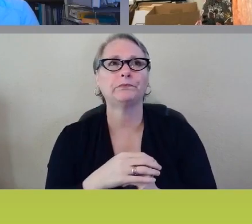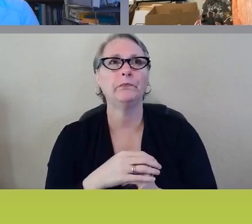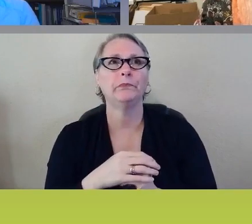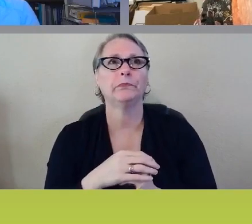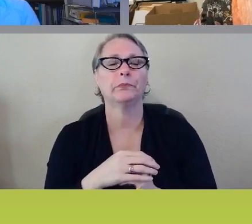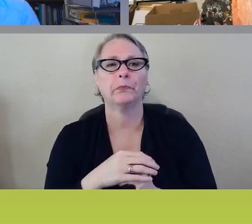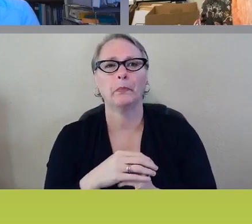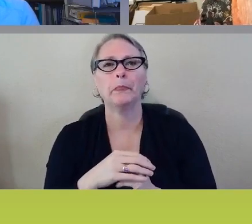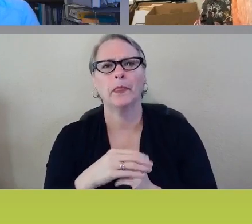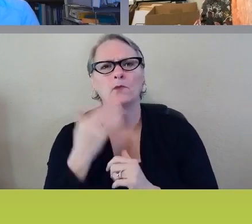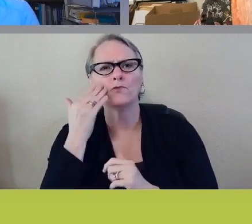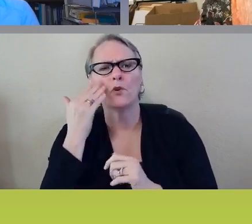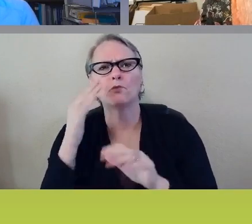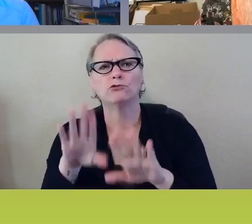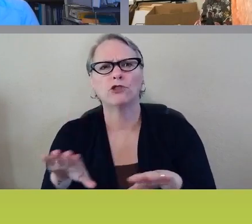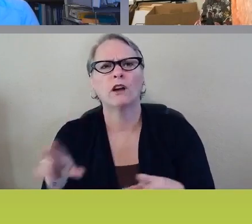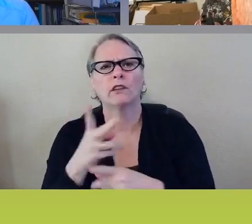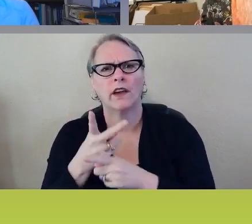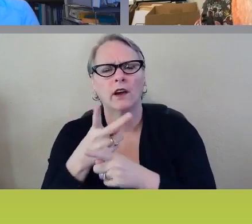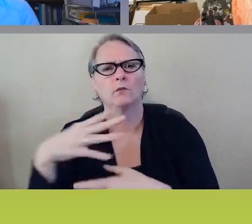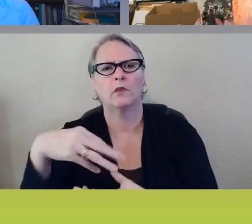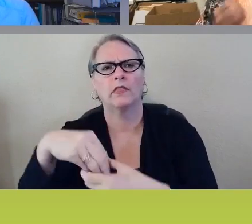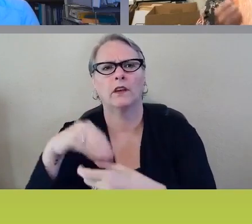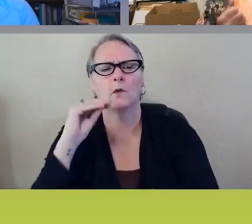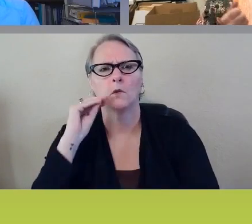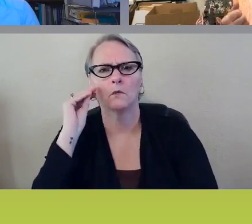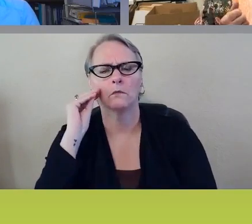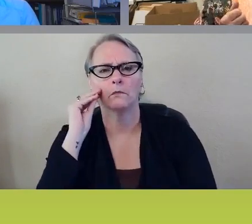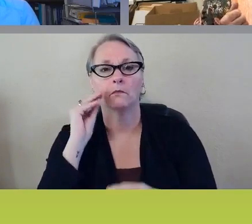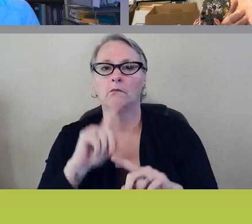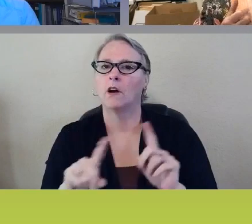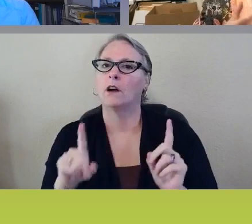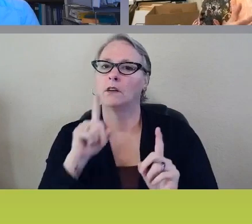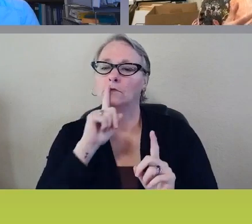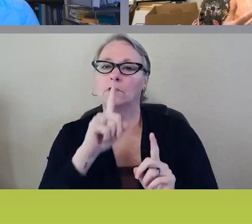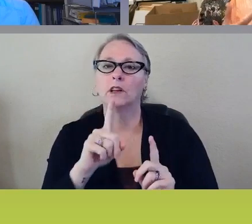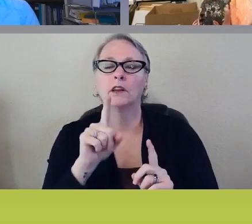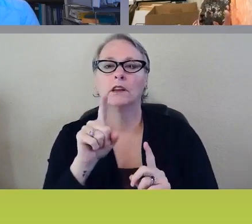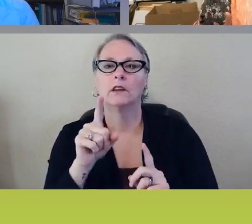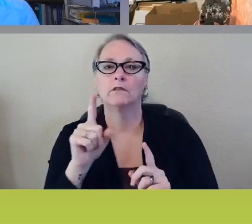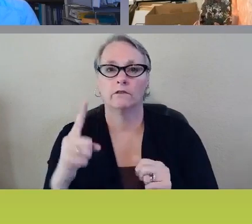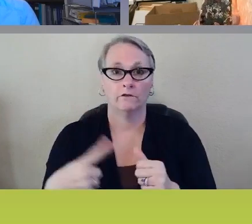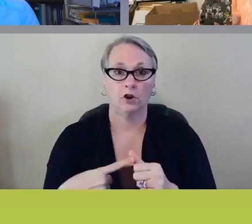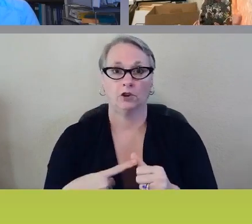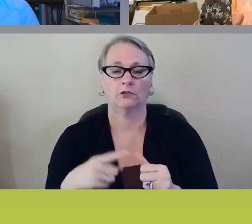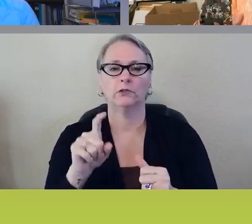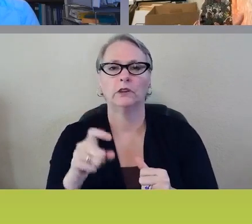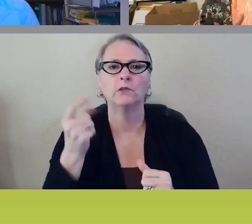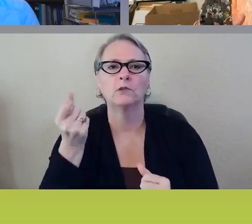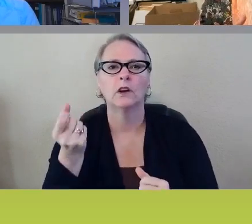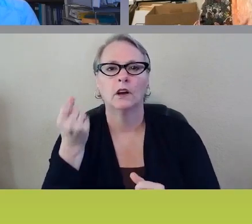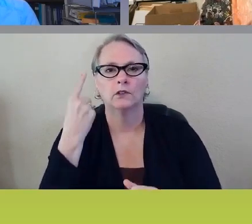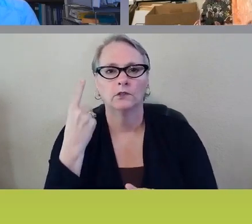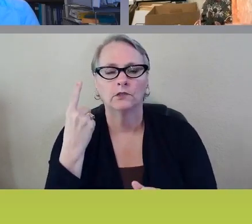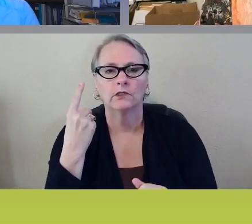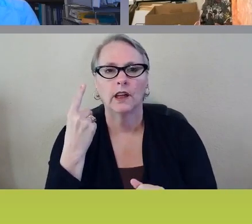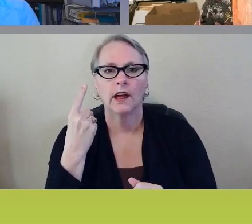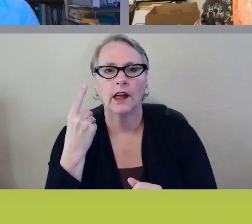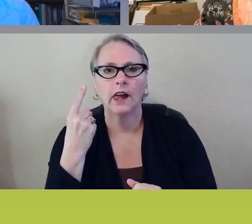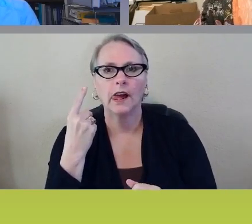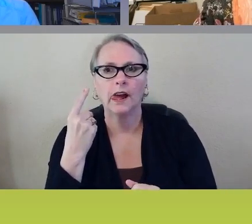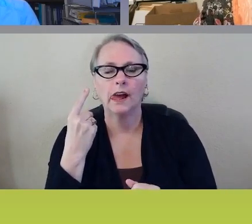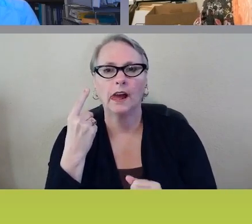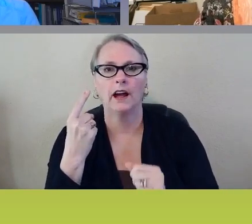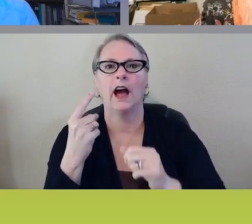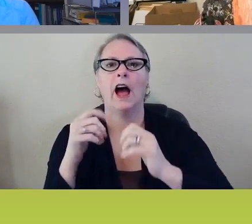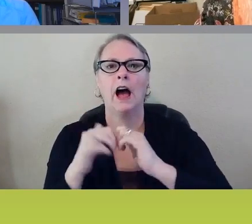a home. The only thing you need is, first, you need to understand the